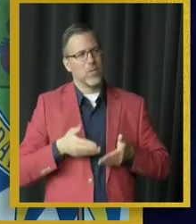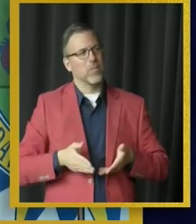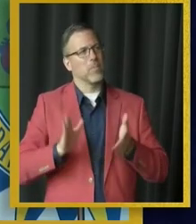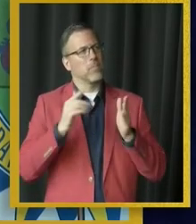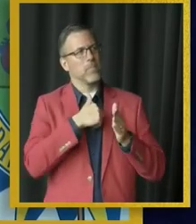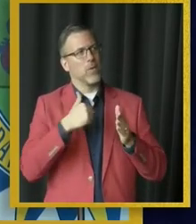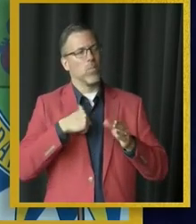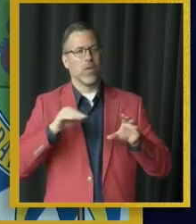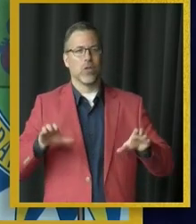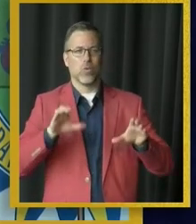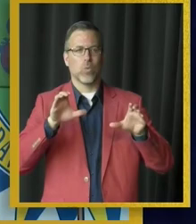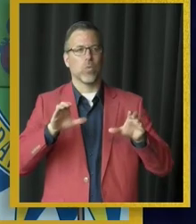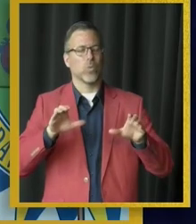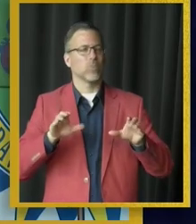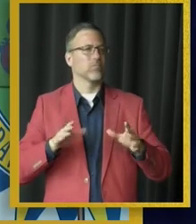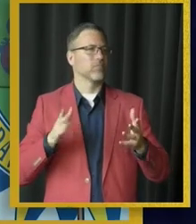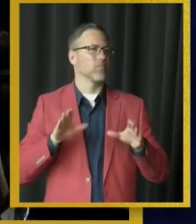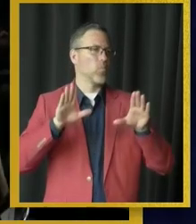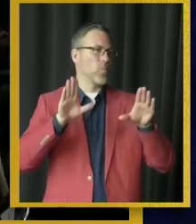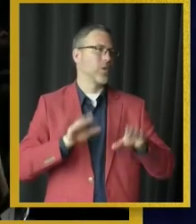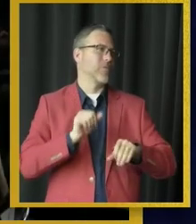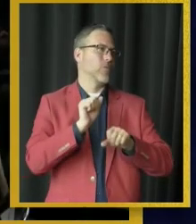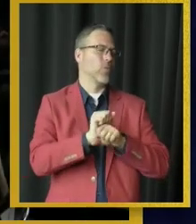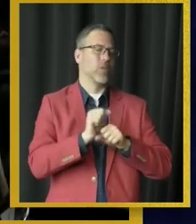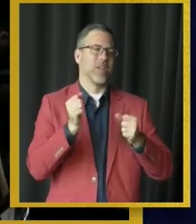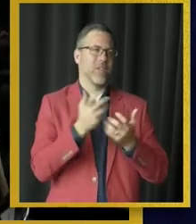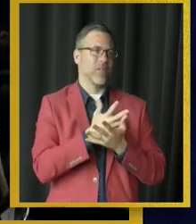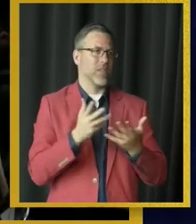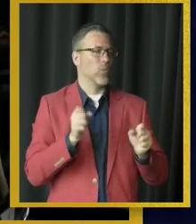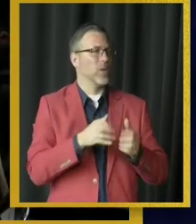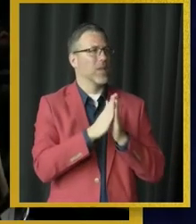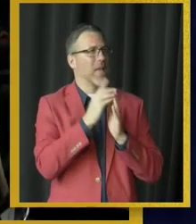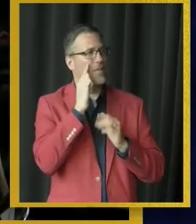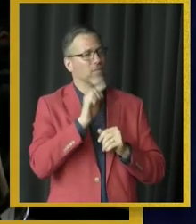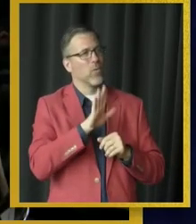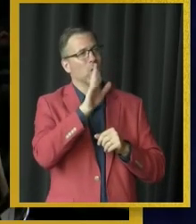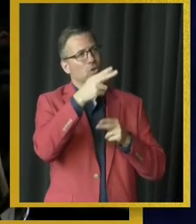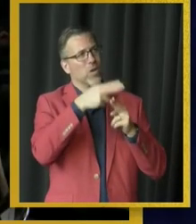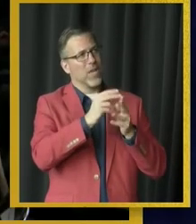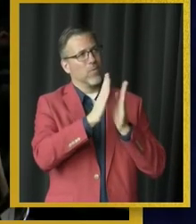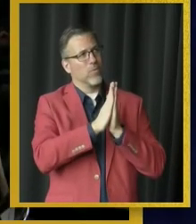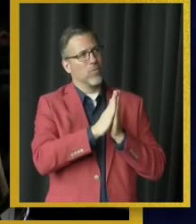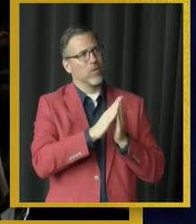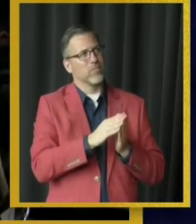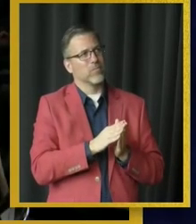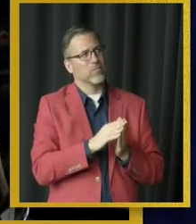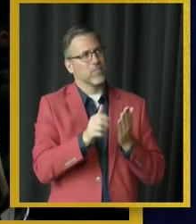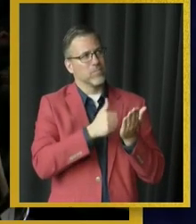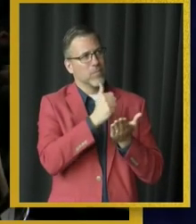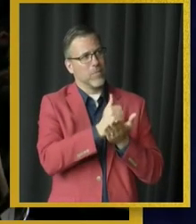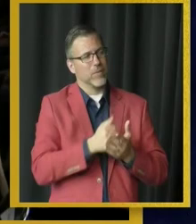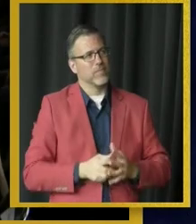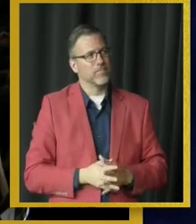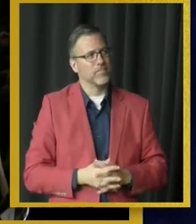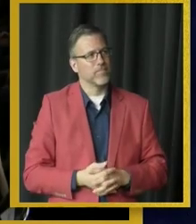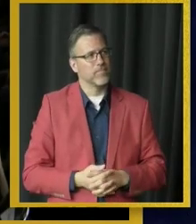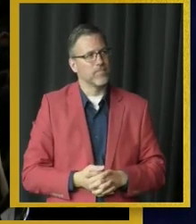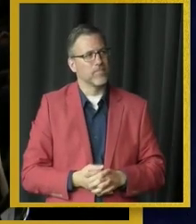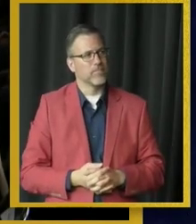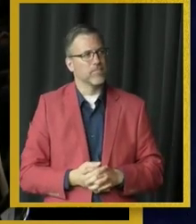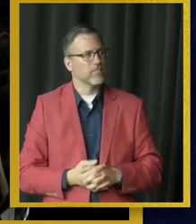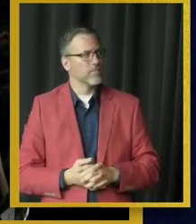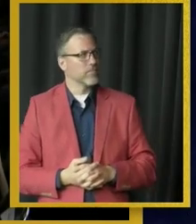exceedingly abundantly above all we could ever ask or think. It is in your name we pray. Amen.